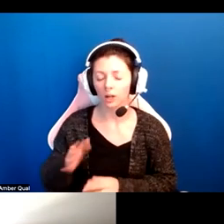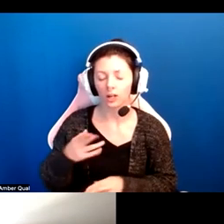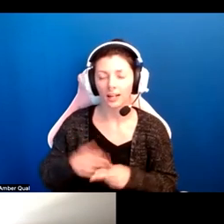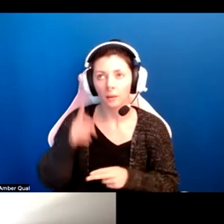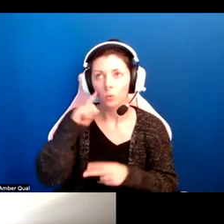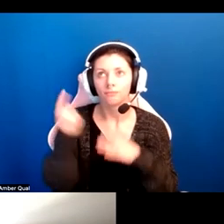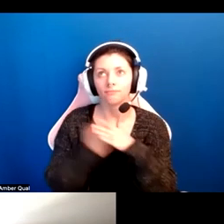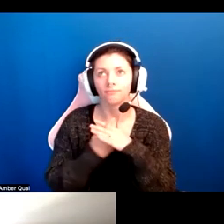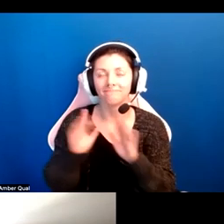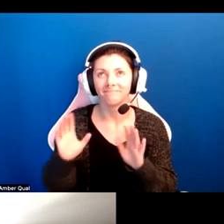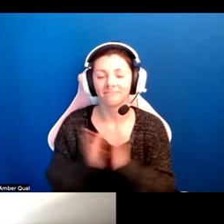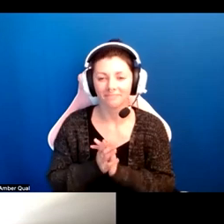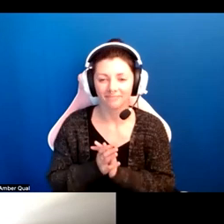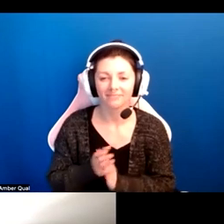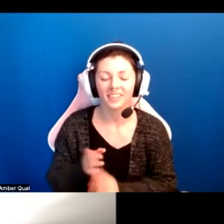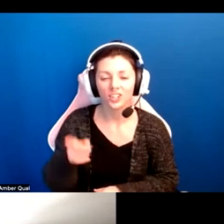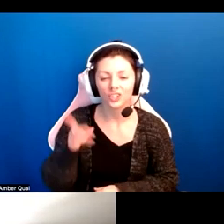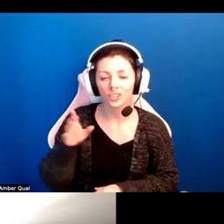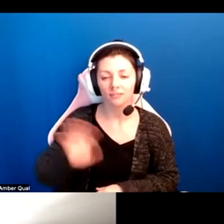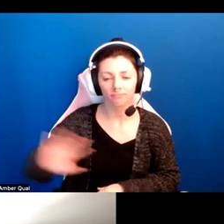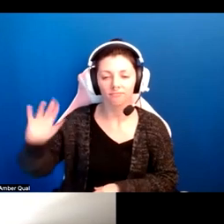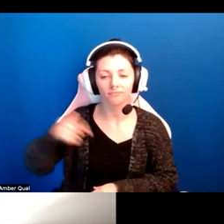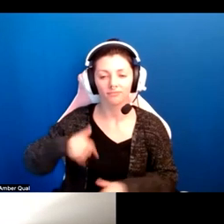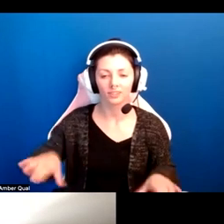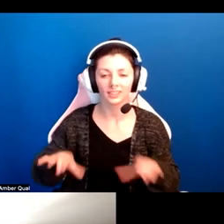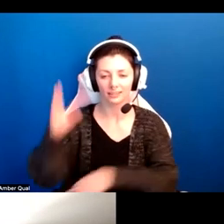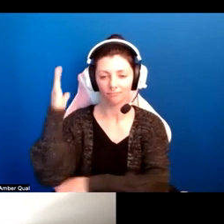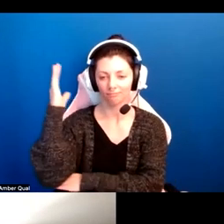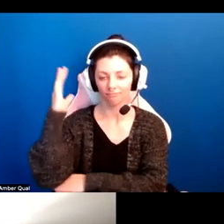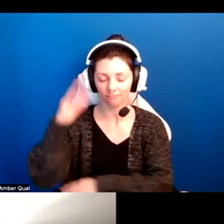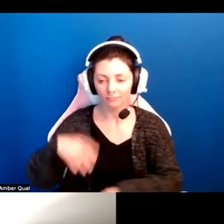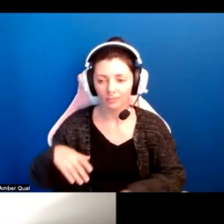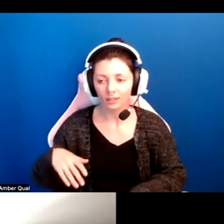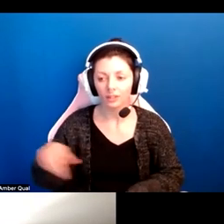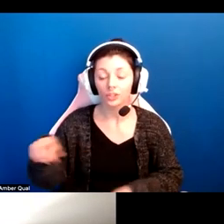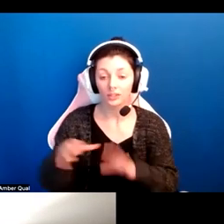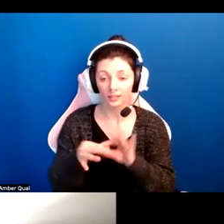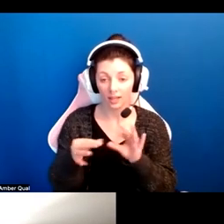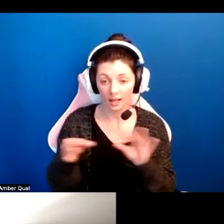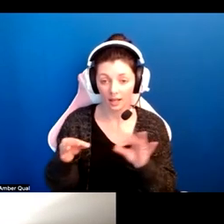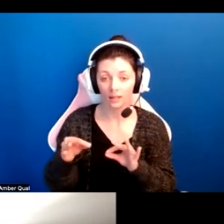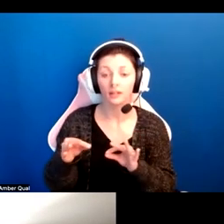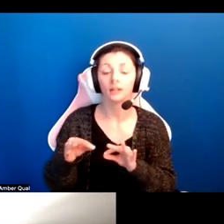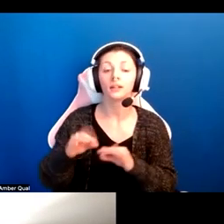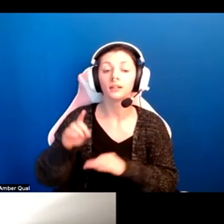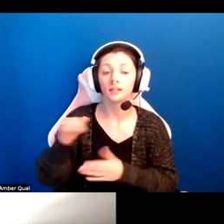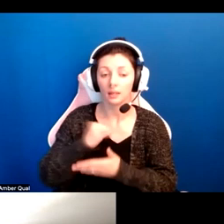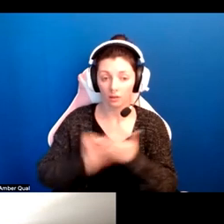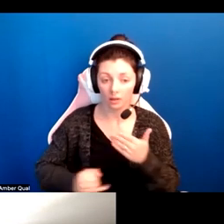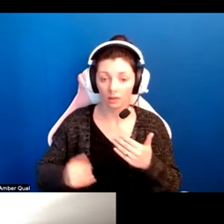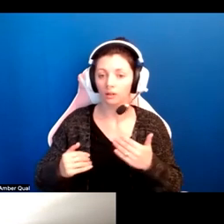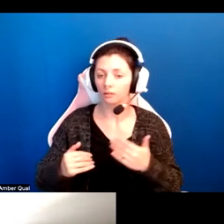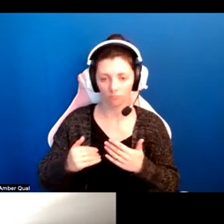she said she did a talk once, and she said that disabled artists are inherently multidisciplinary, and that's